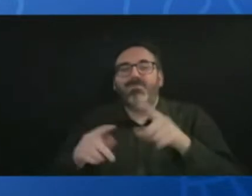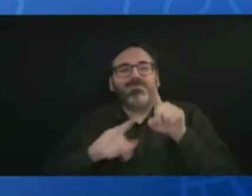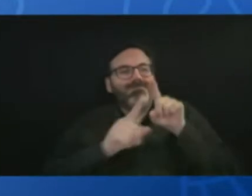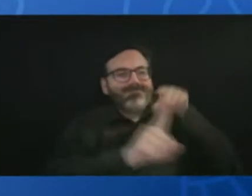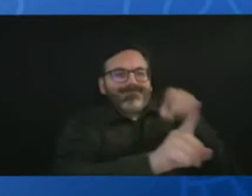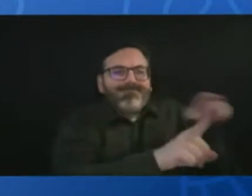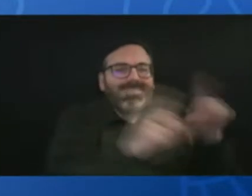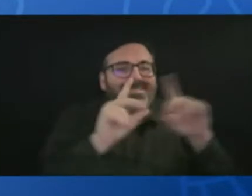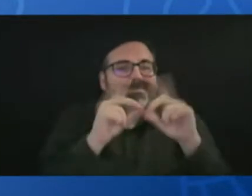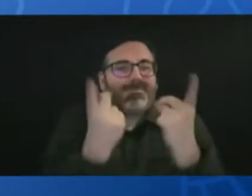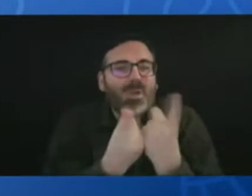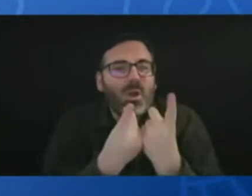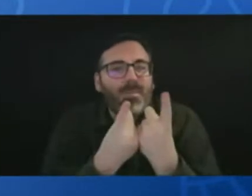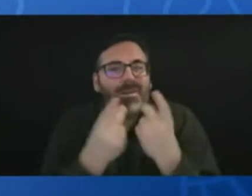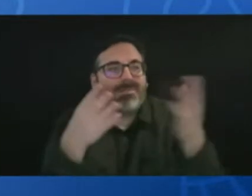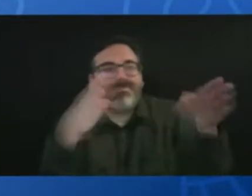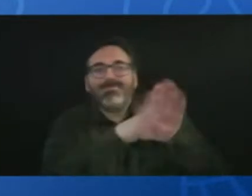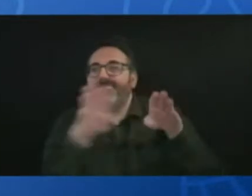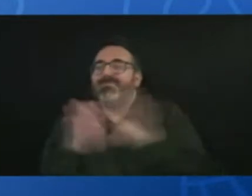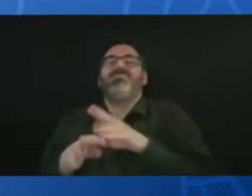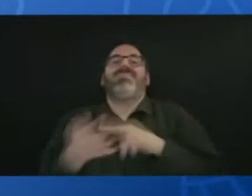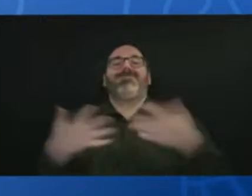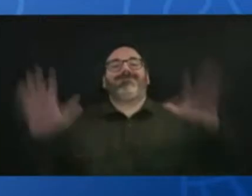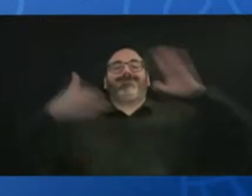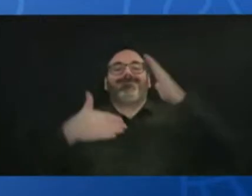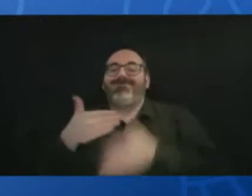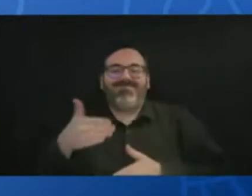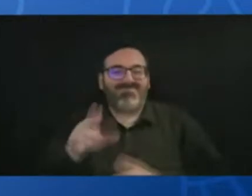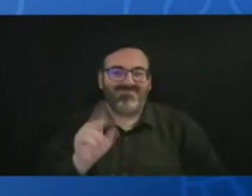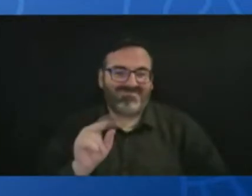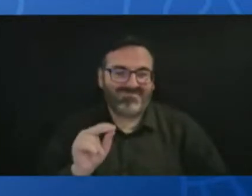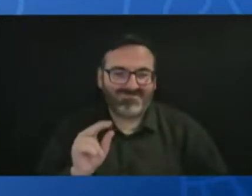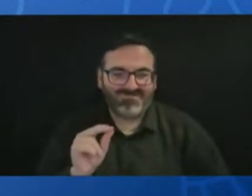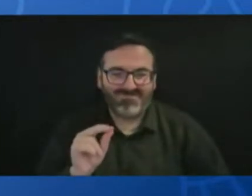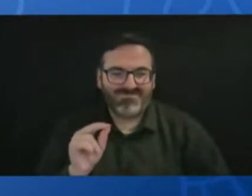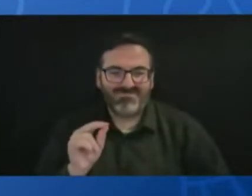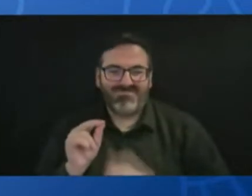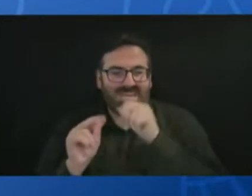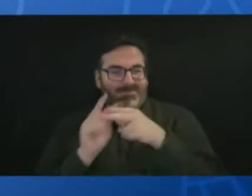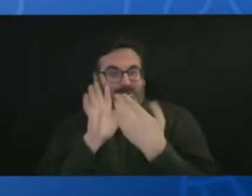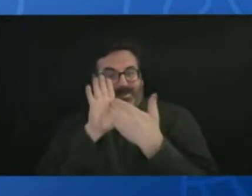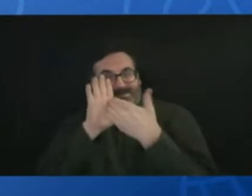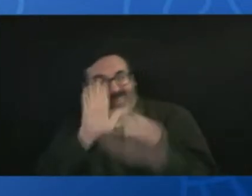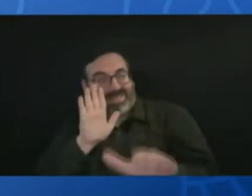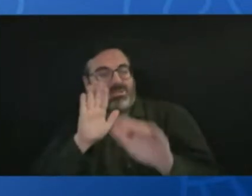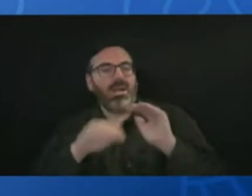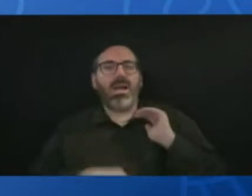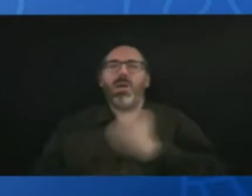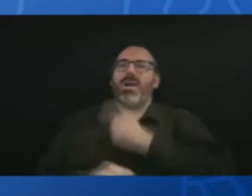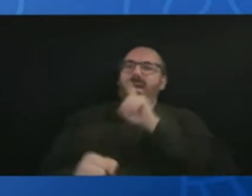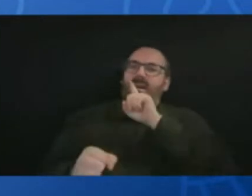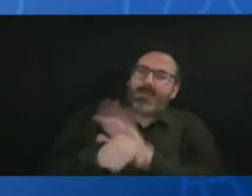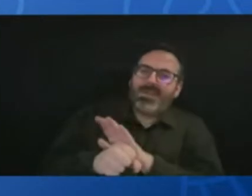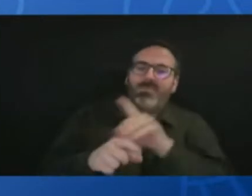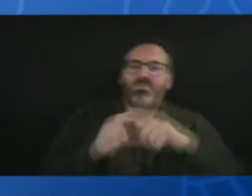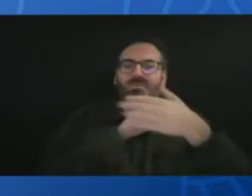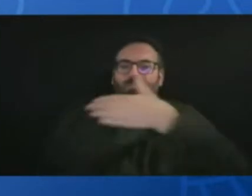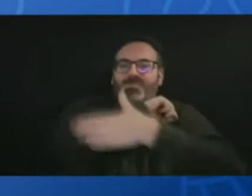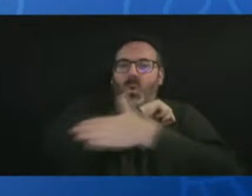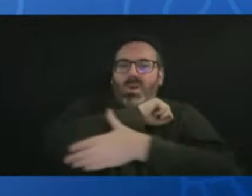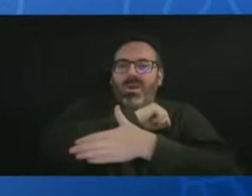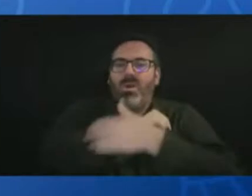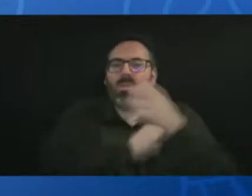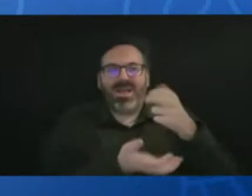does not mean that that's the reflection of our commitment to foreign aid or to helping the world. That is pretty much what America's done from the